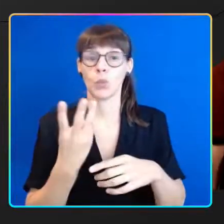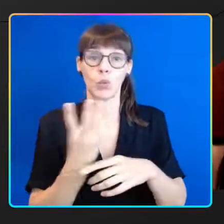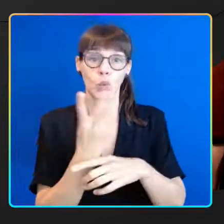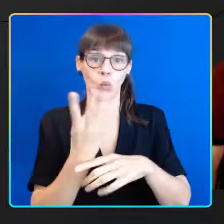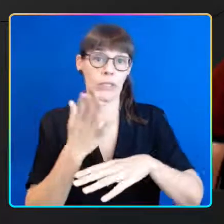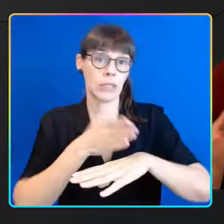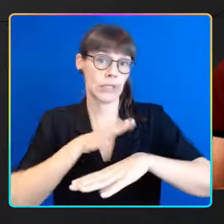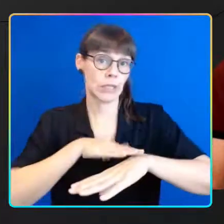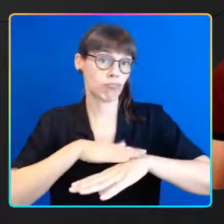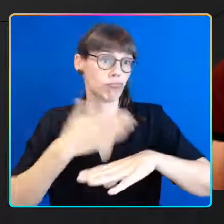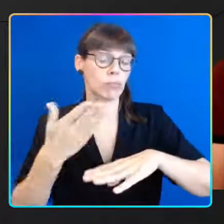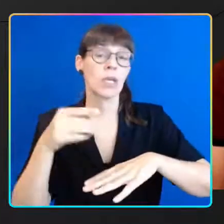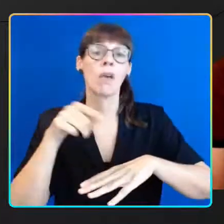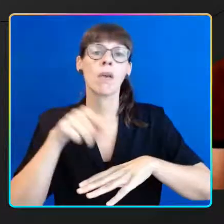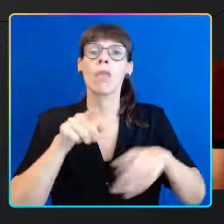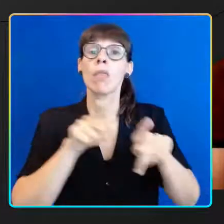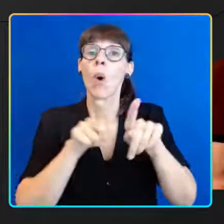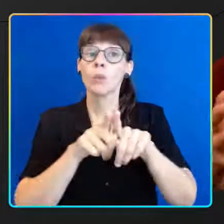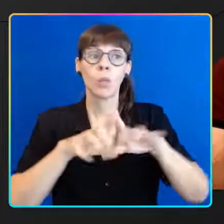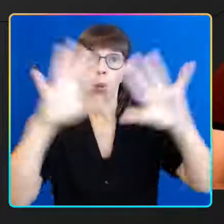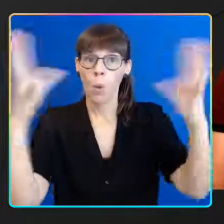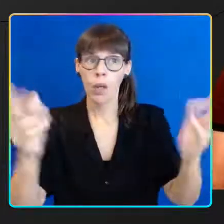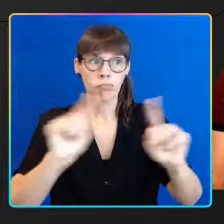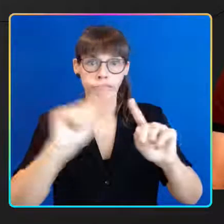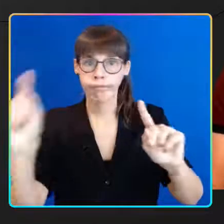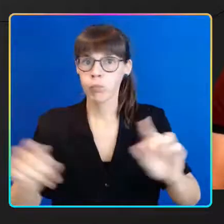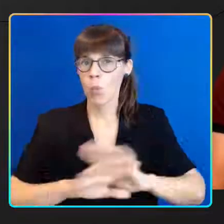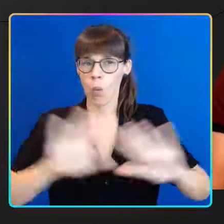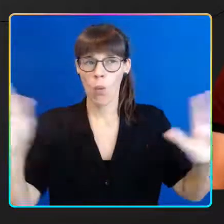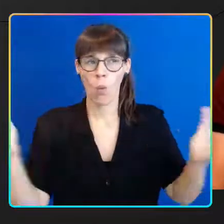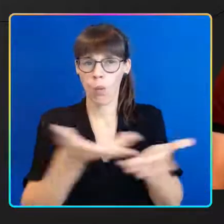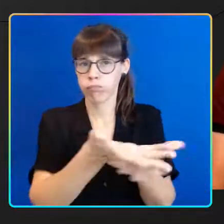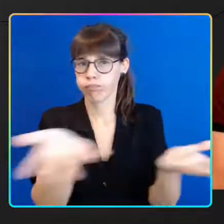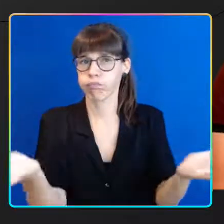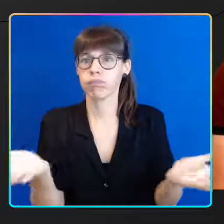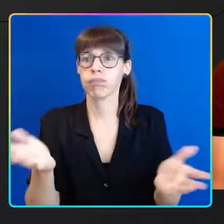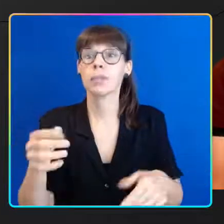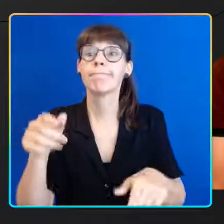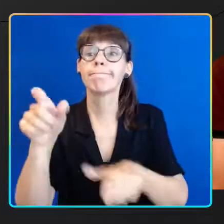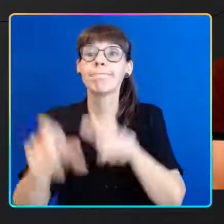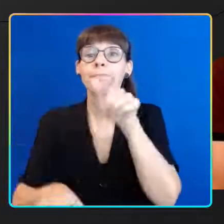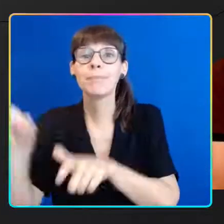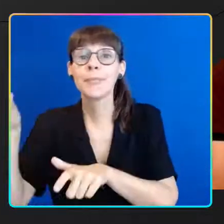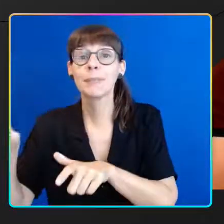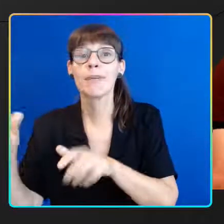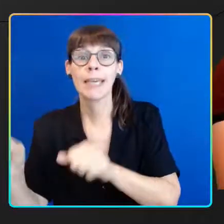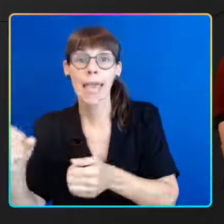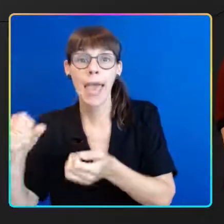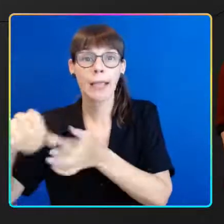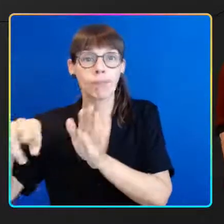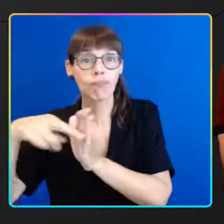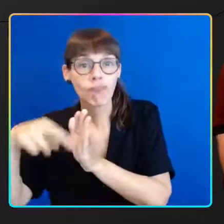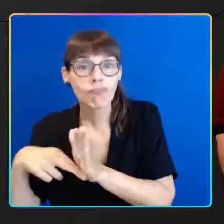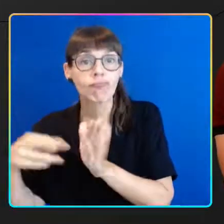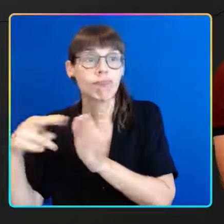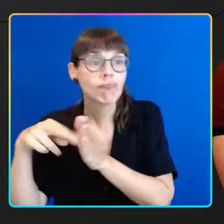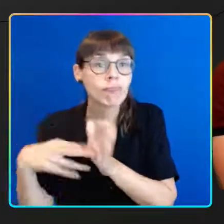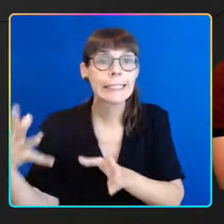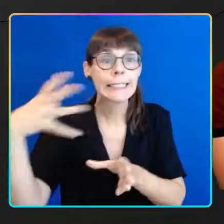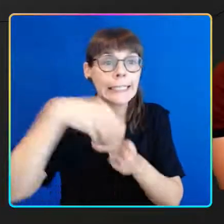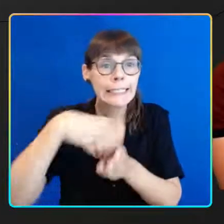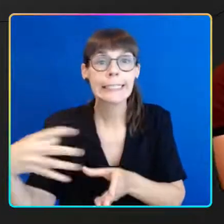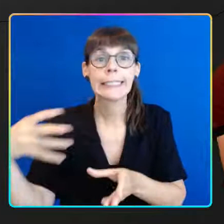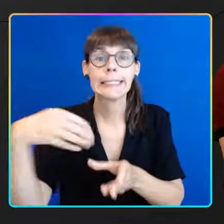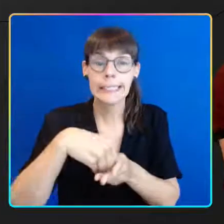over the world. So at the moment, organizers can sign up to organize this event with